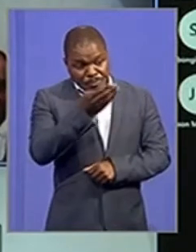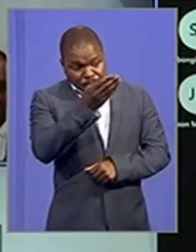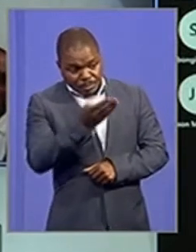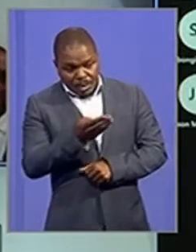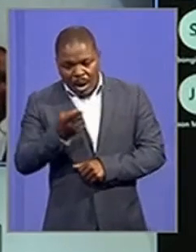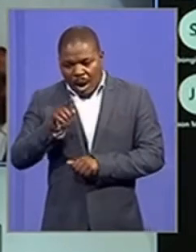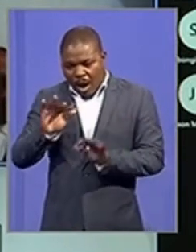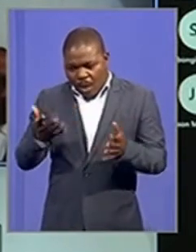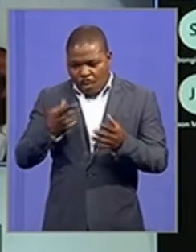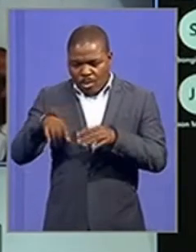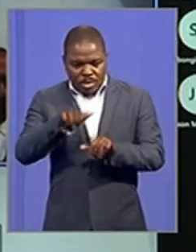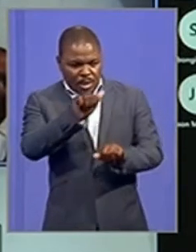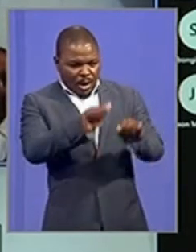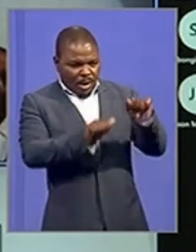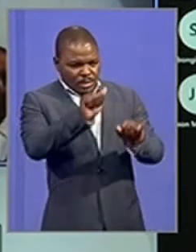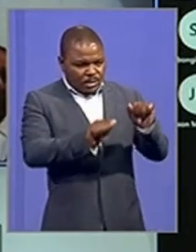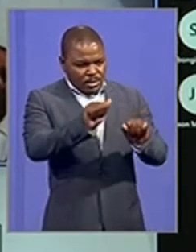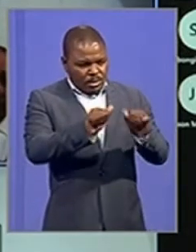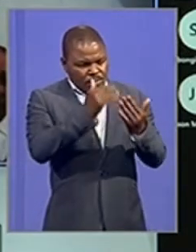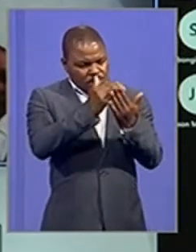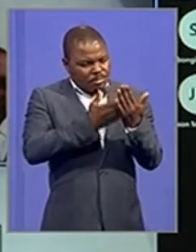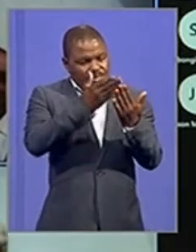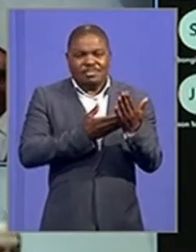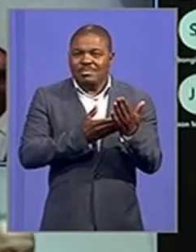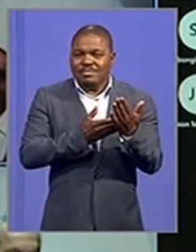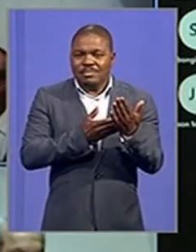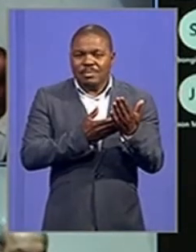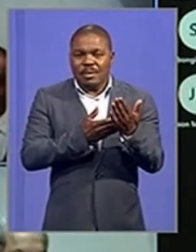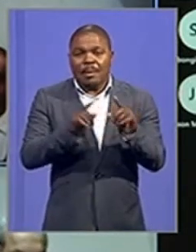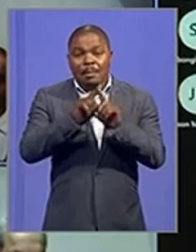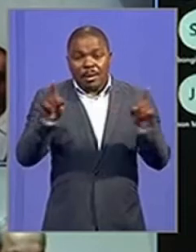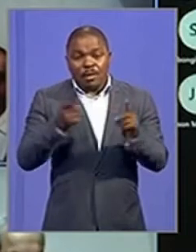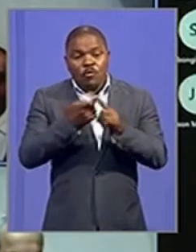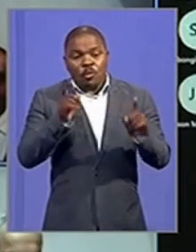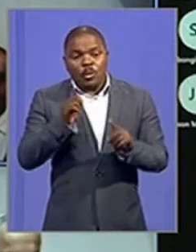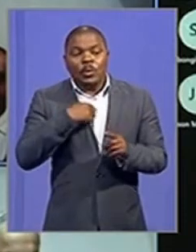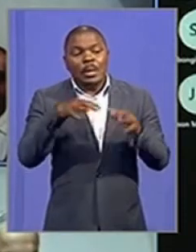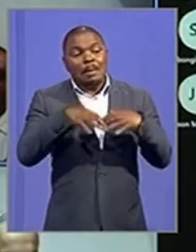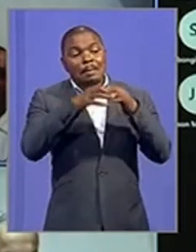assessment scorecard was set out, but on the basis of what is set out